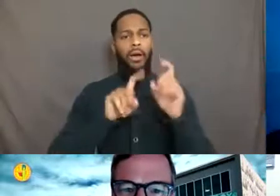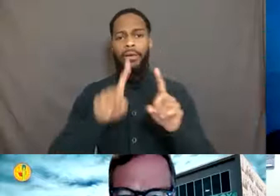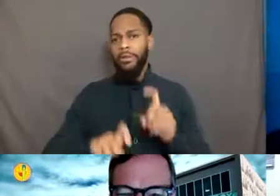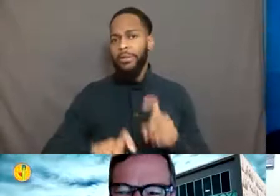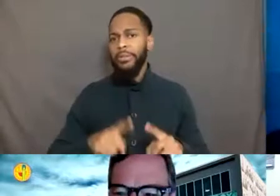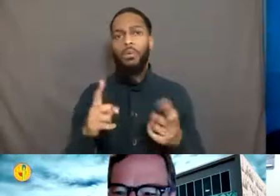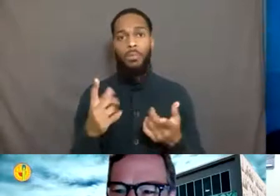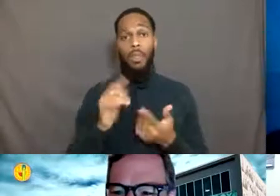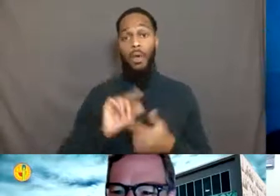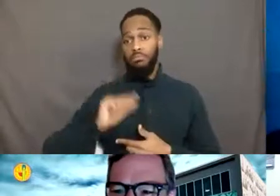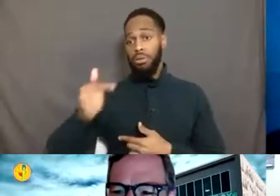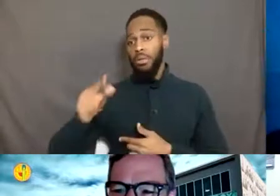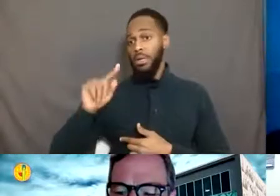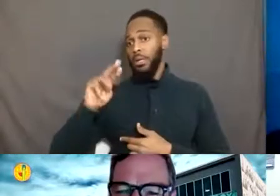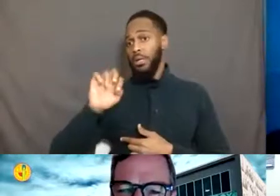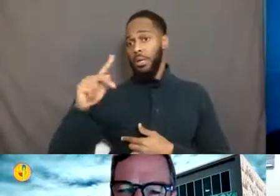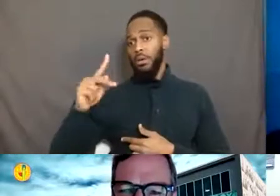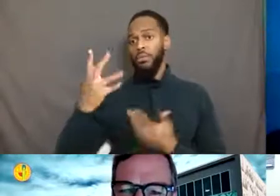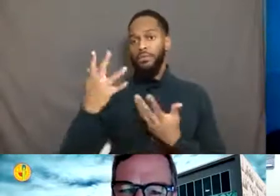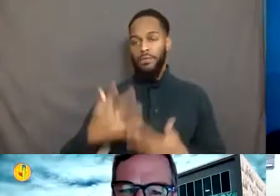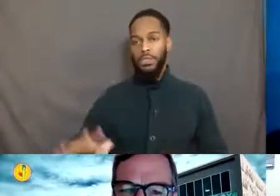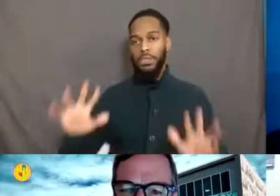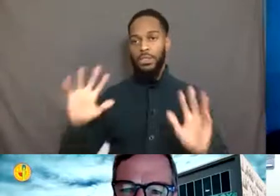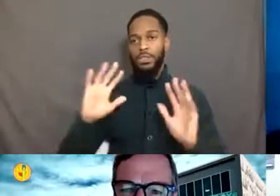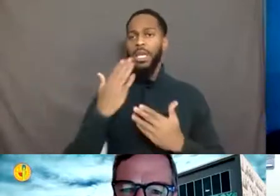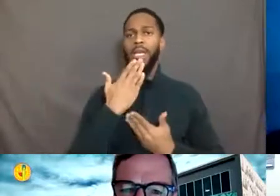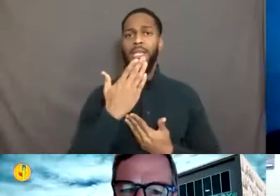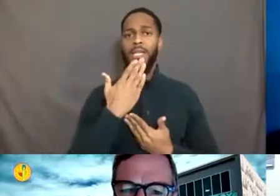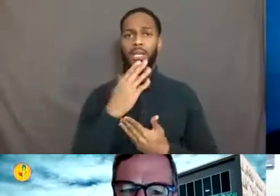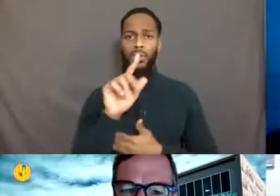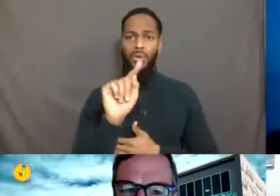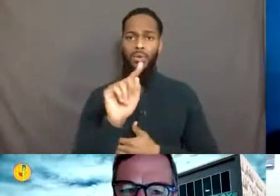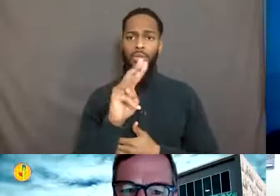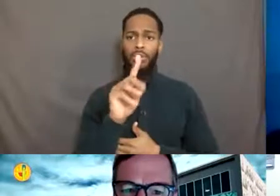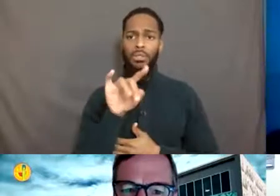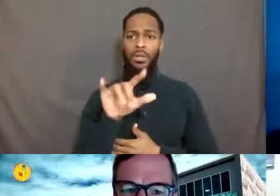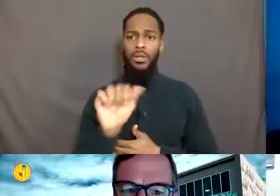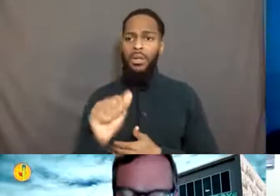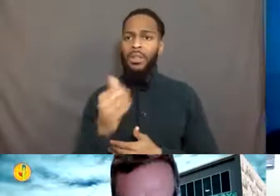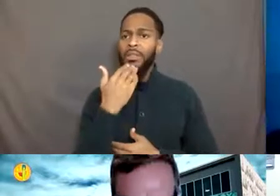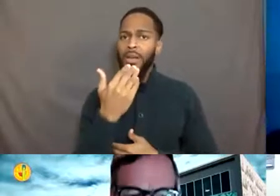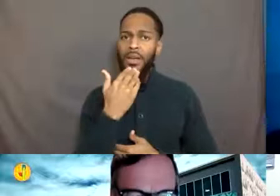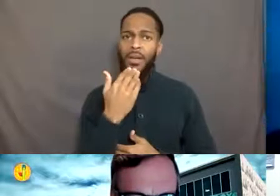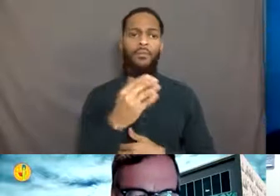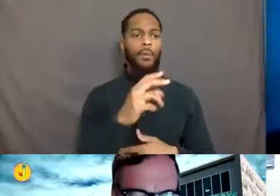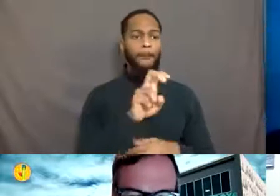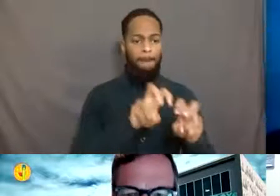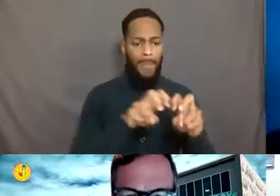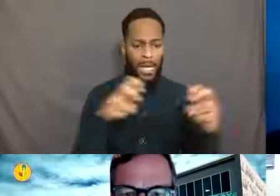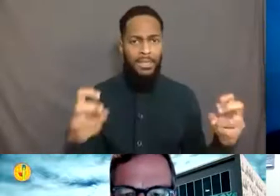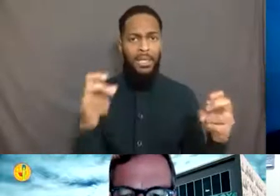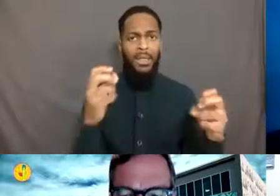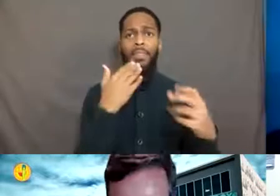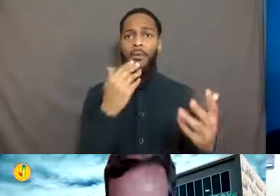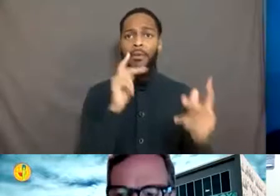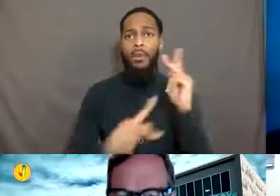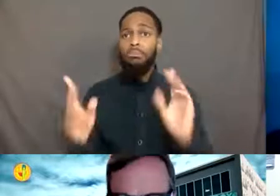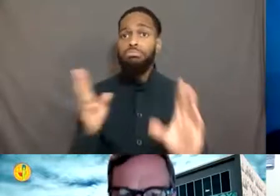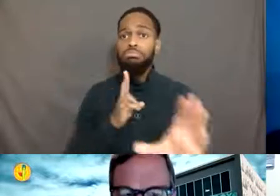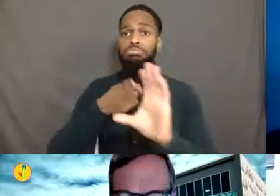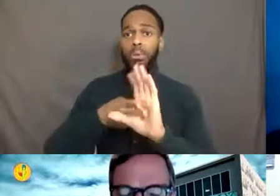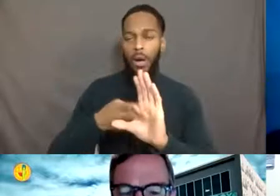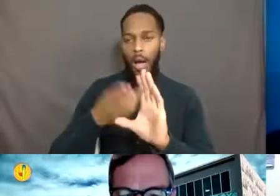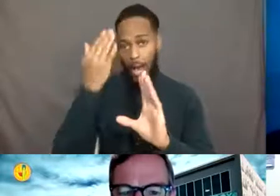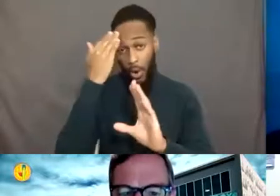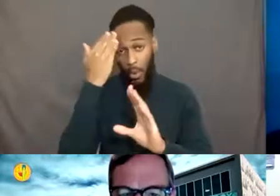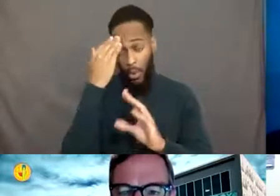out. Thank you, Tanya. Thanks, everyone. Thanks to our panelists. Thanks for the folks who joined. I know that